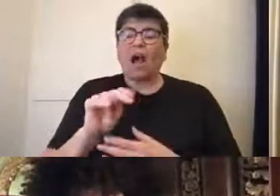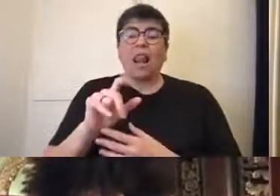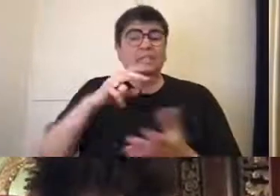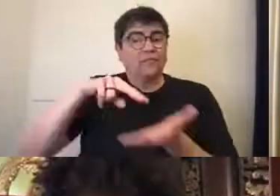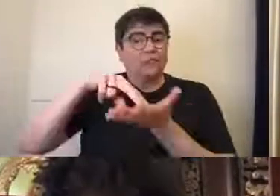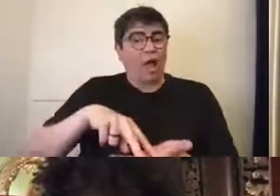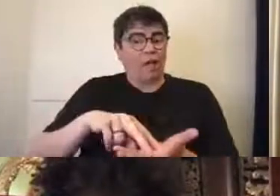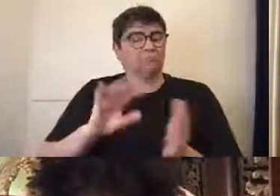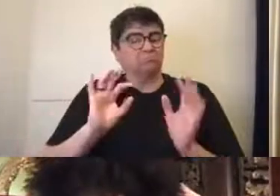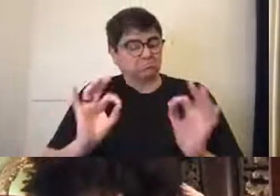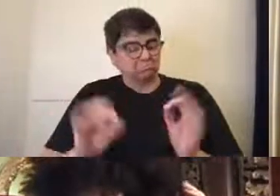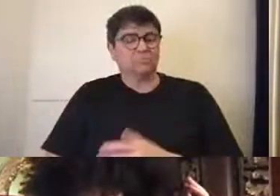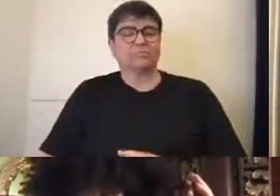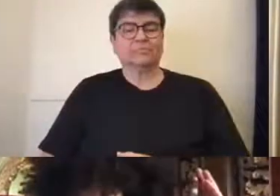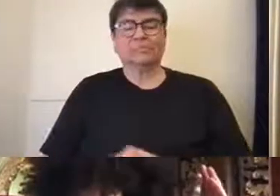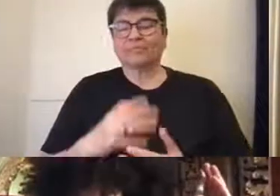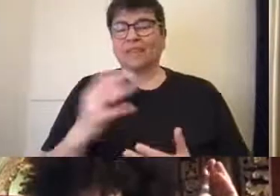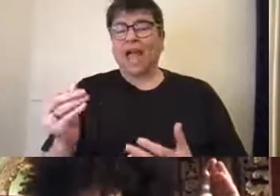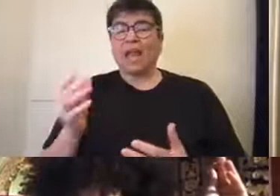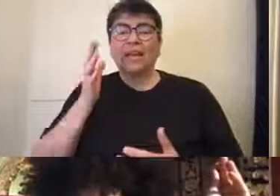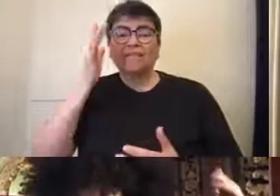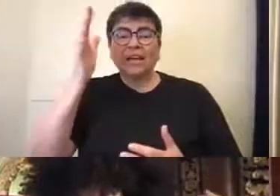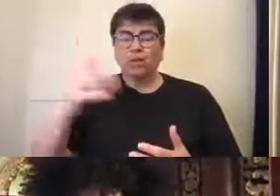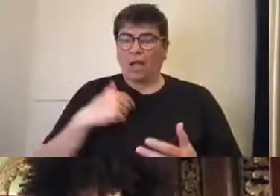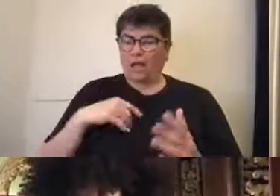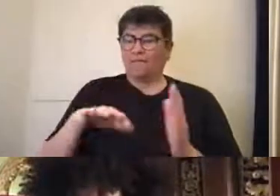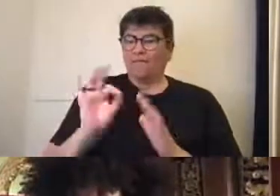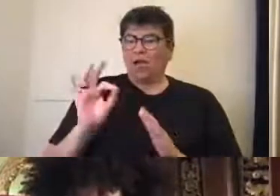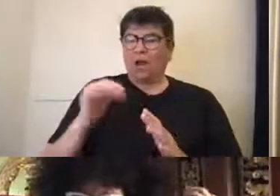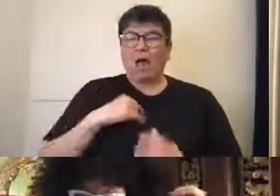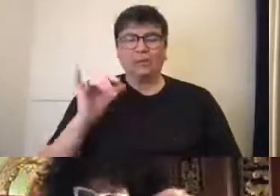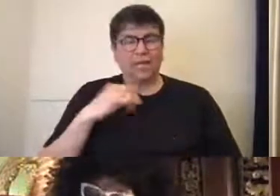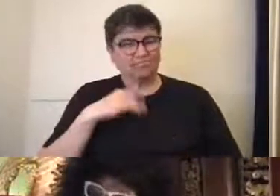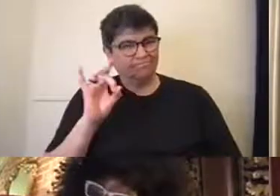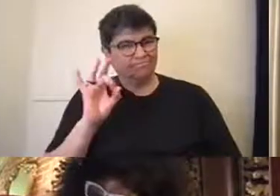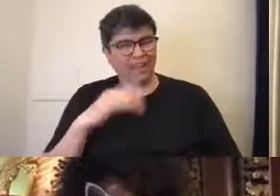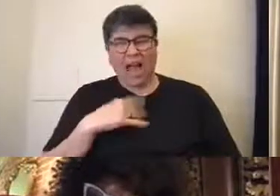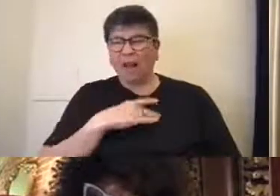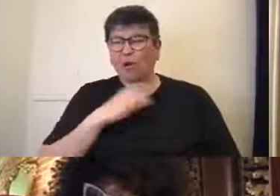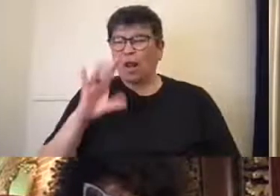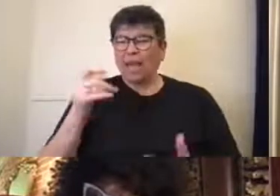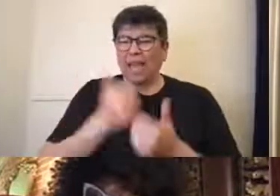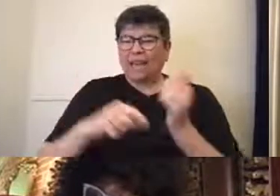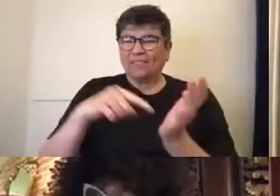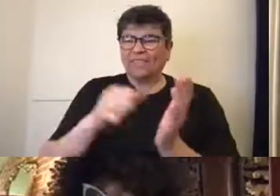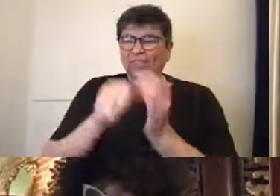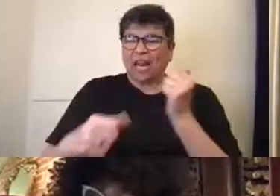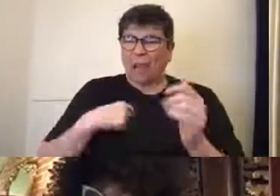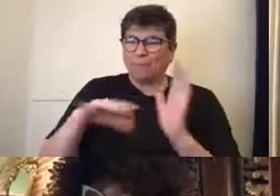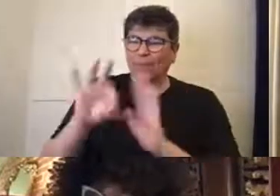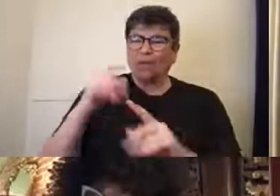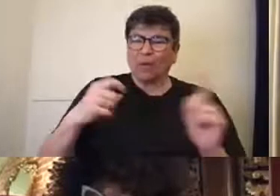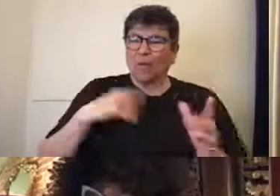fried. And eventually I was like, damn, I don't like any of this shit I'm picking from grandmama's